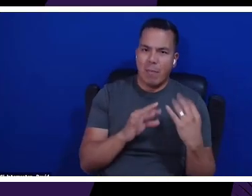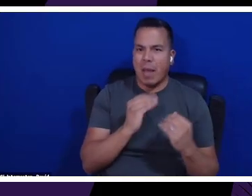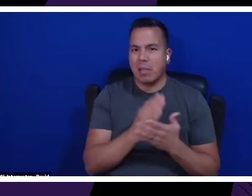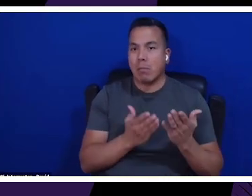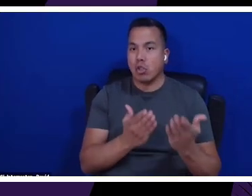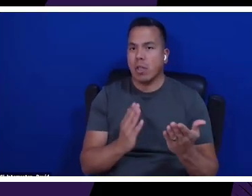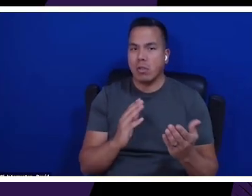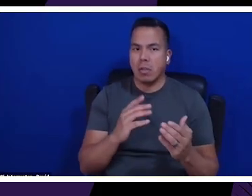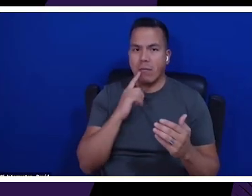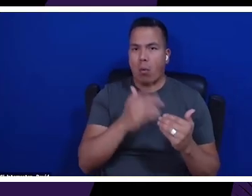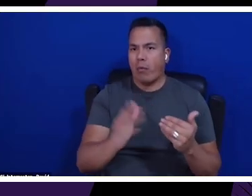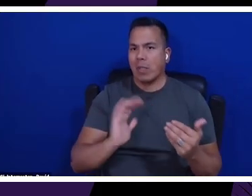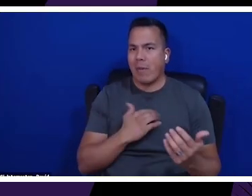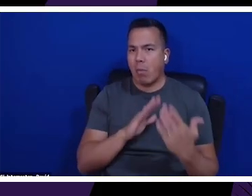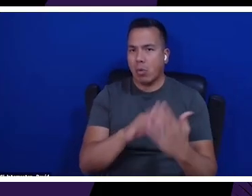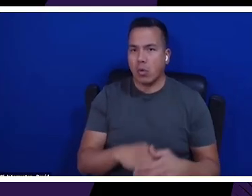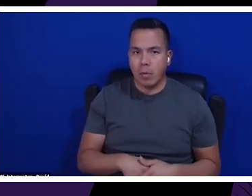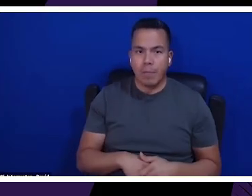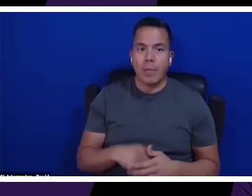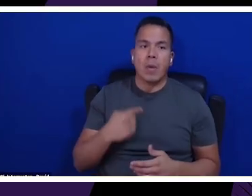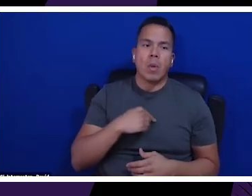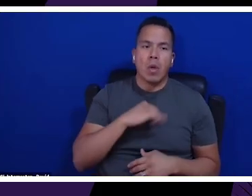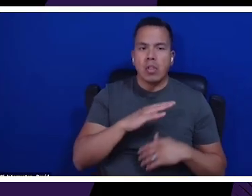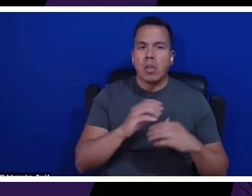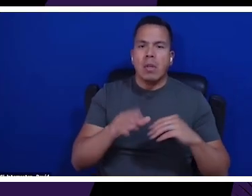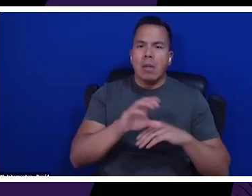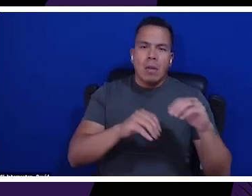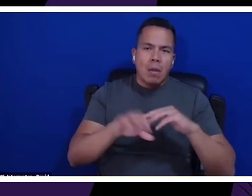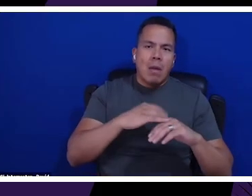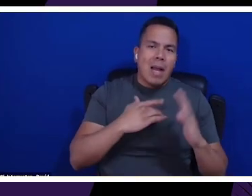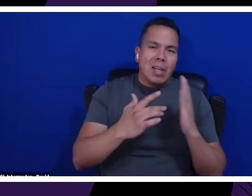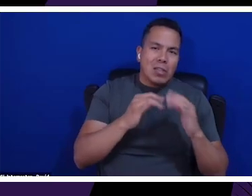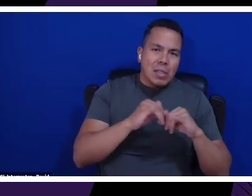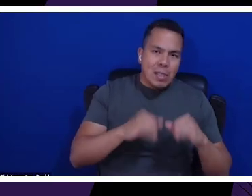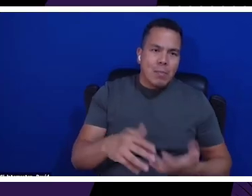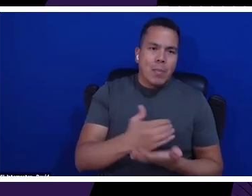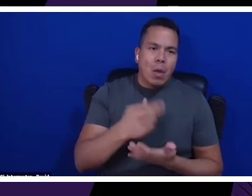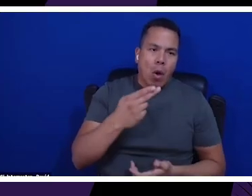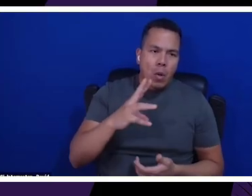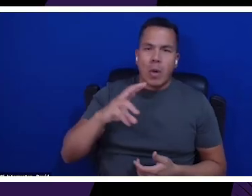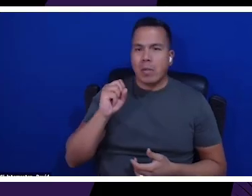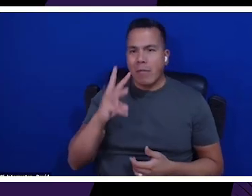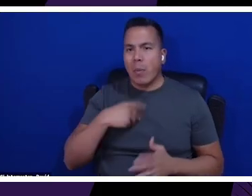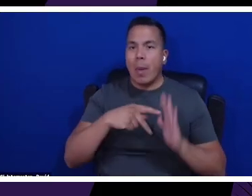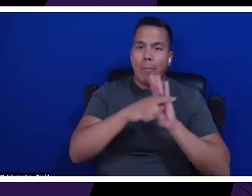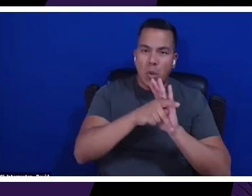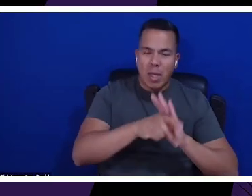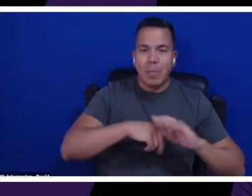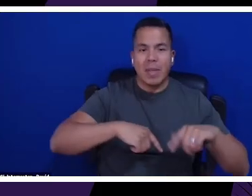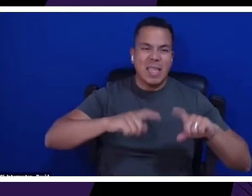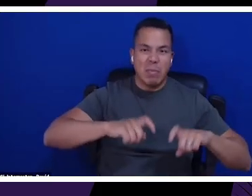approach. We also began scaffolding our technical system, gathering hardware and prototyping our implementation for the live